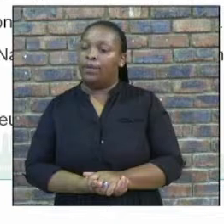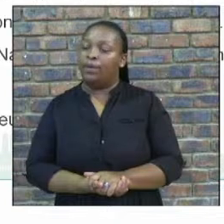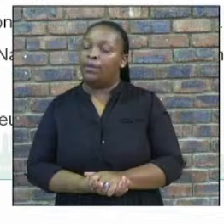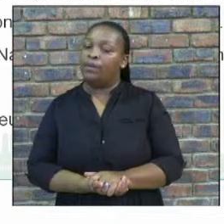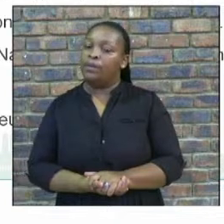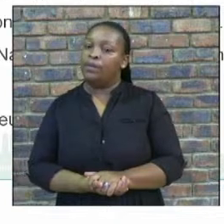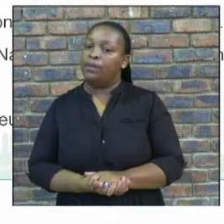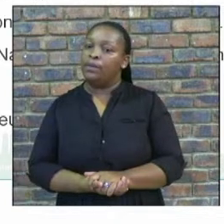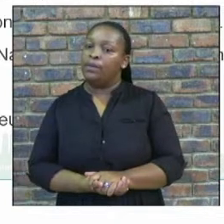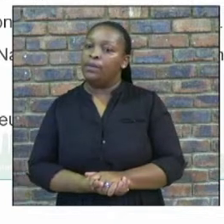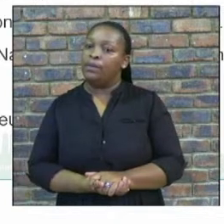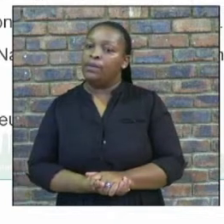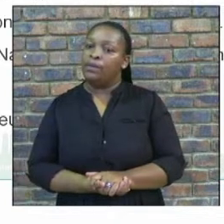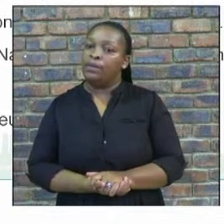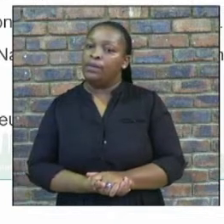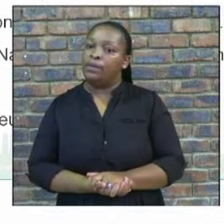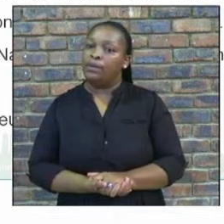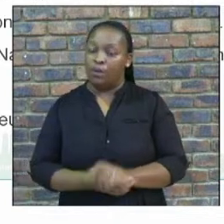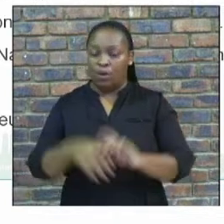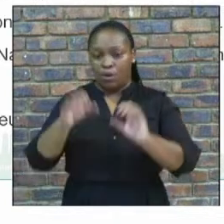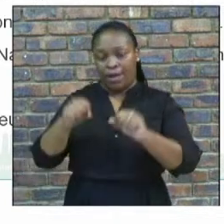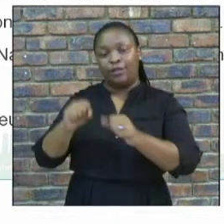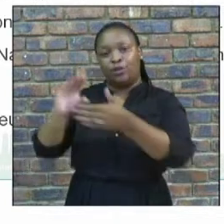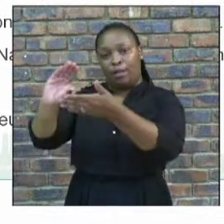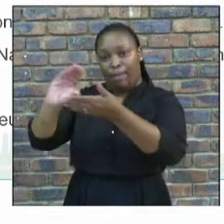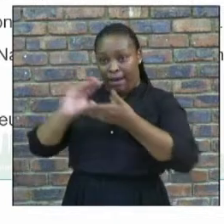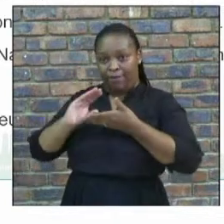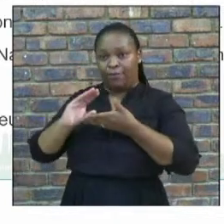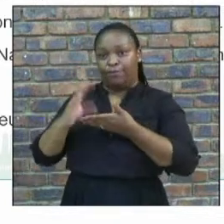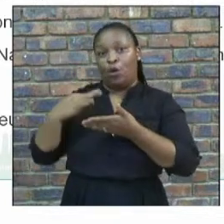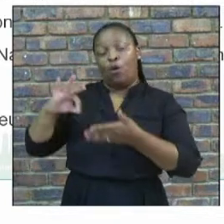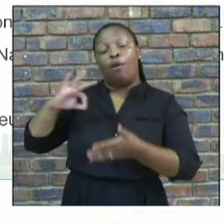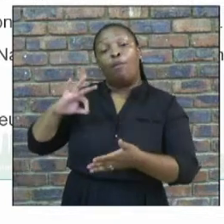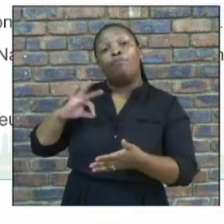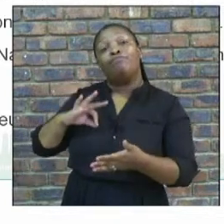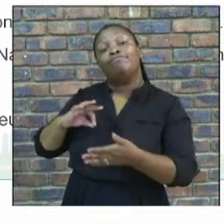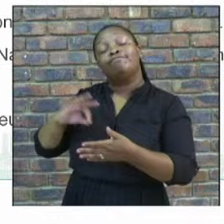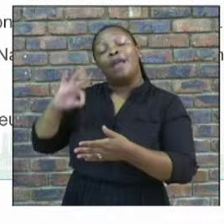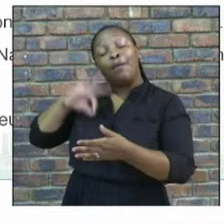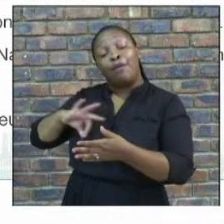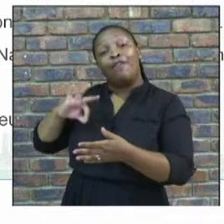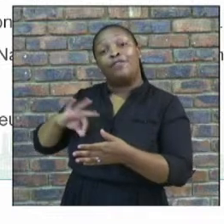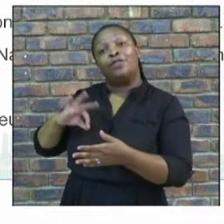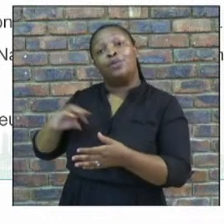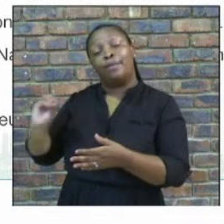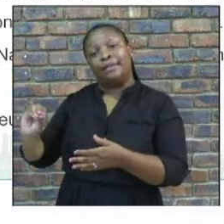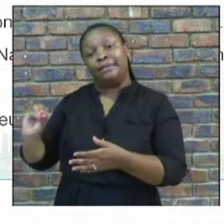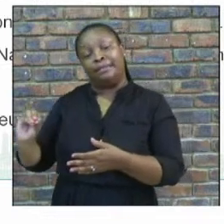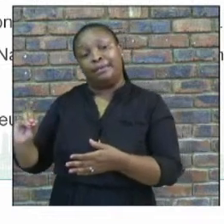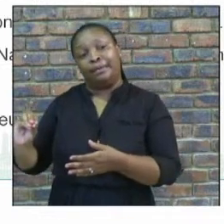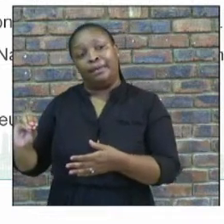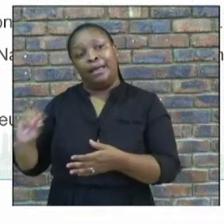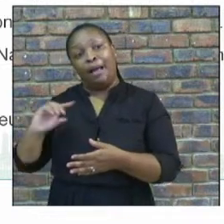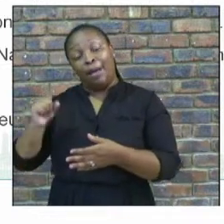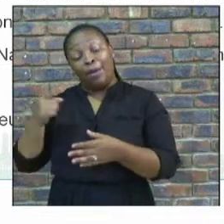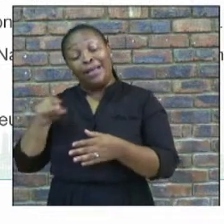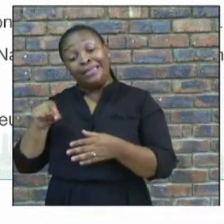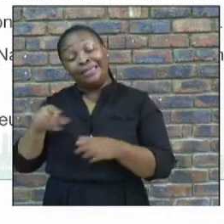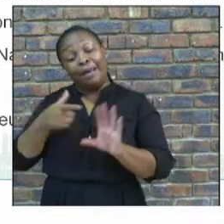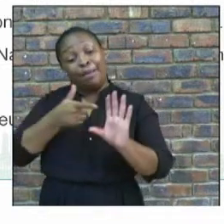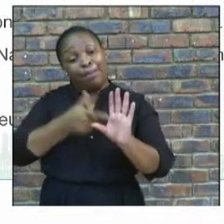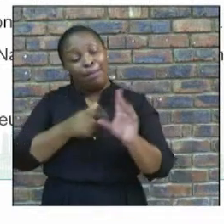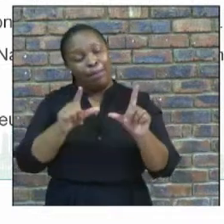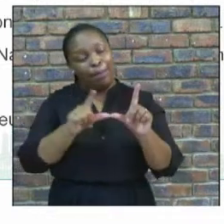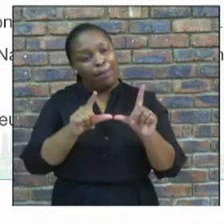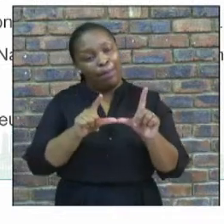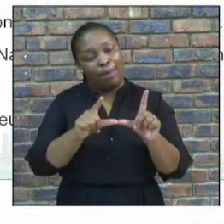also benefit from that petroleum right. But once the petroleum right, there is